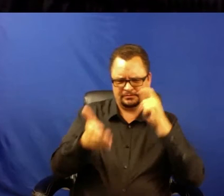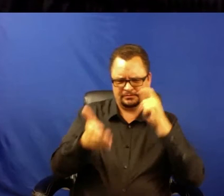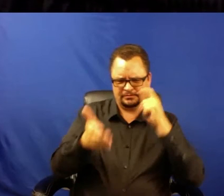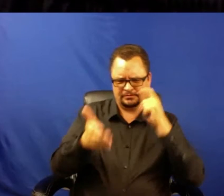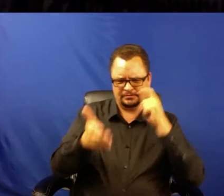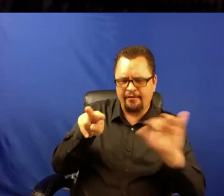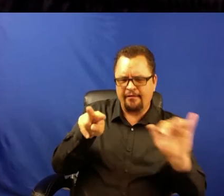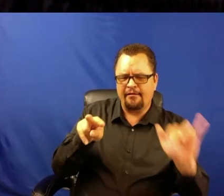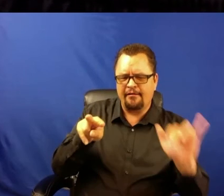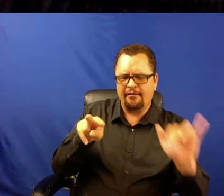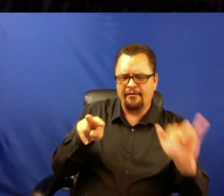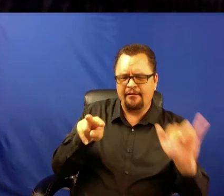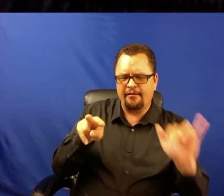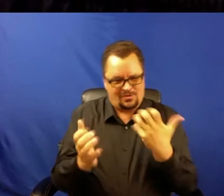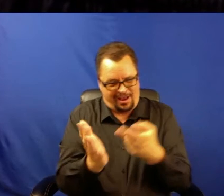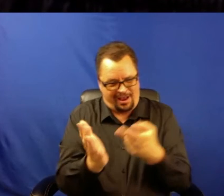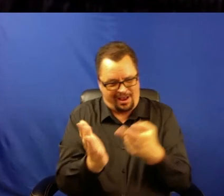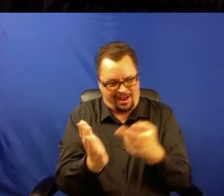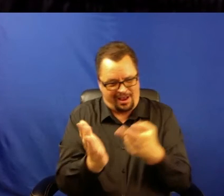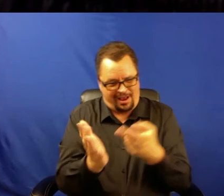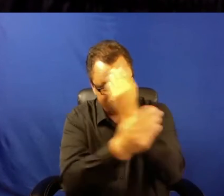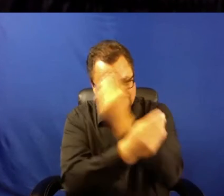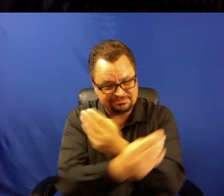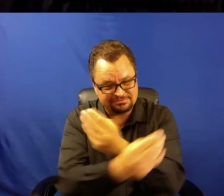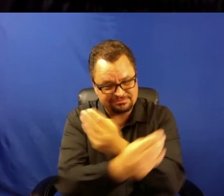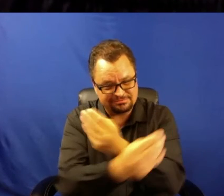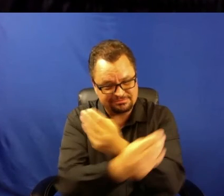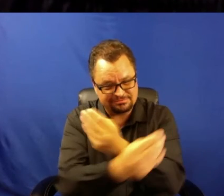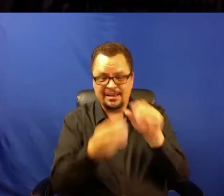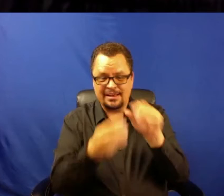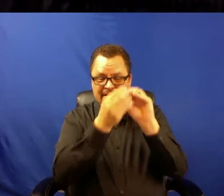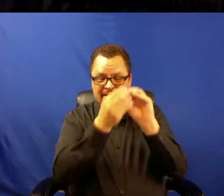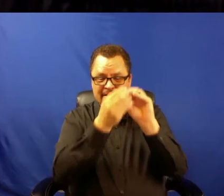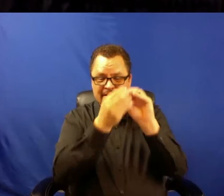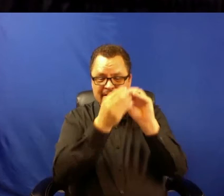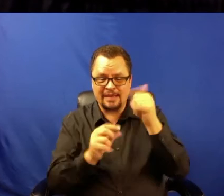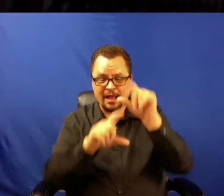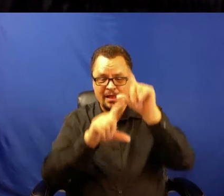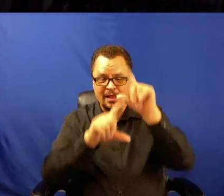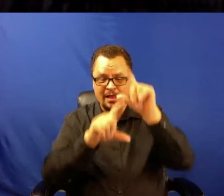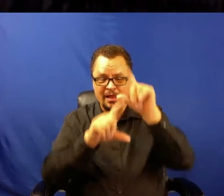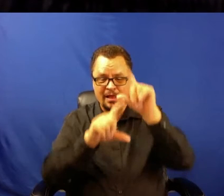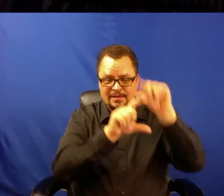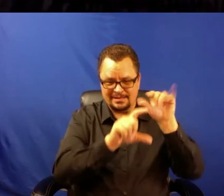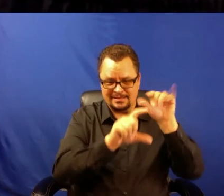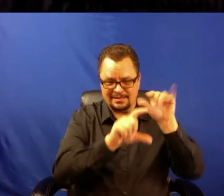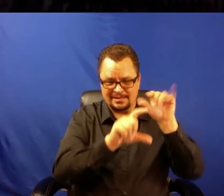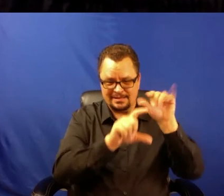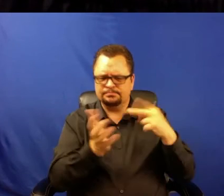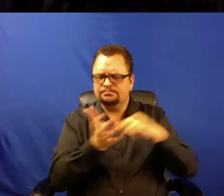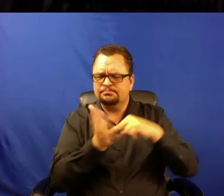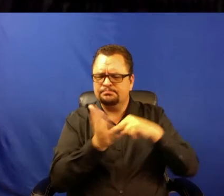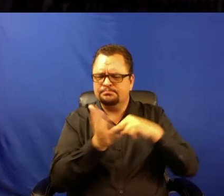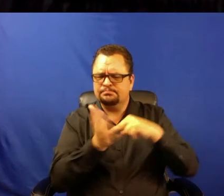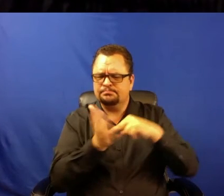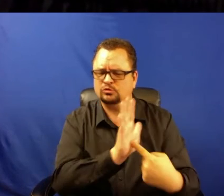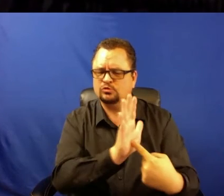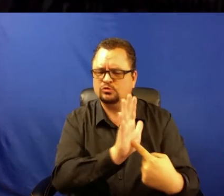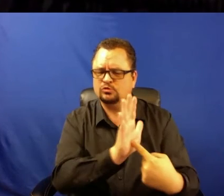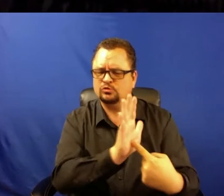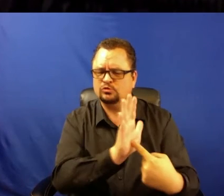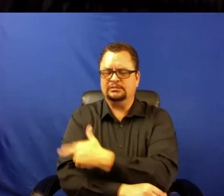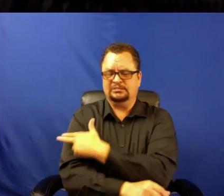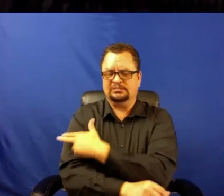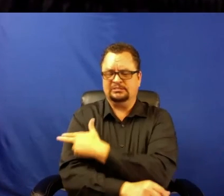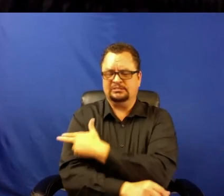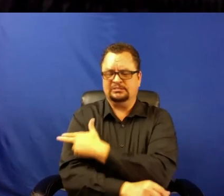it's important to note that, yes, they are strained, but with data, there's always more to the picture as it relates to what